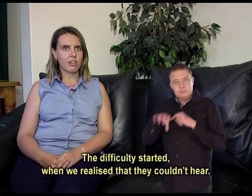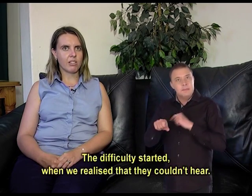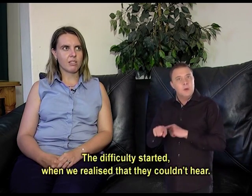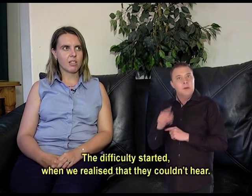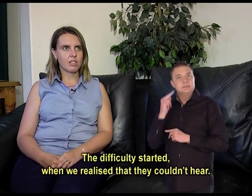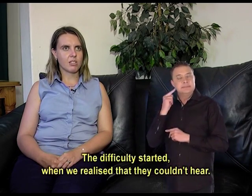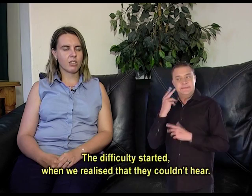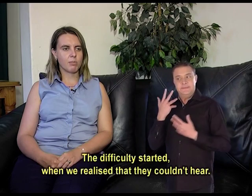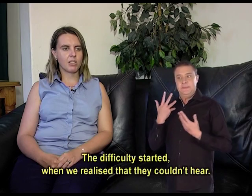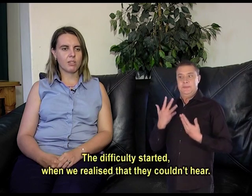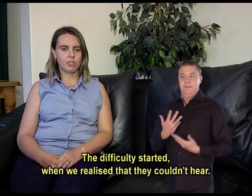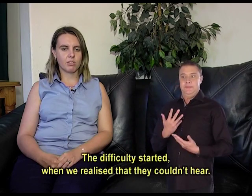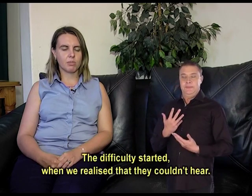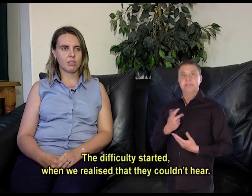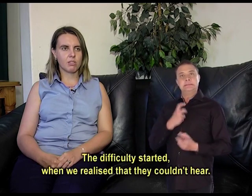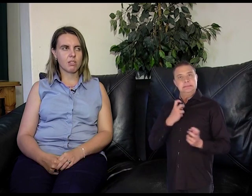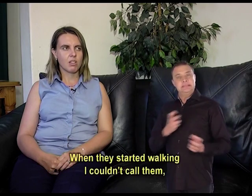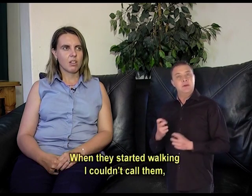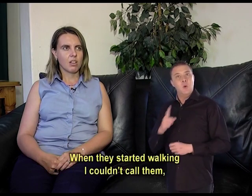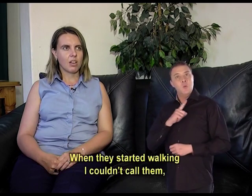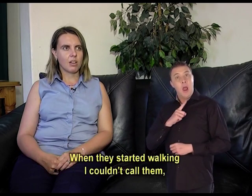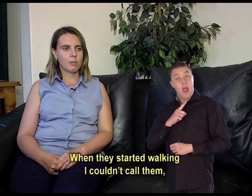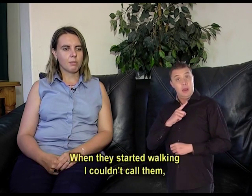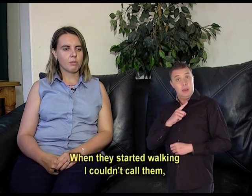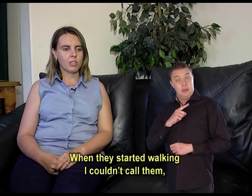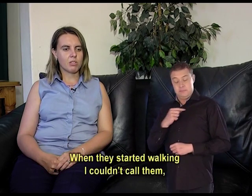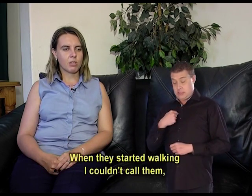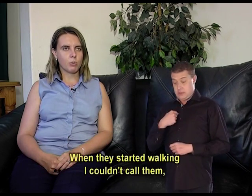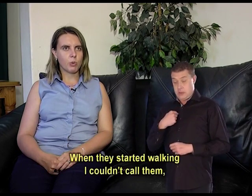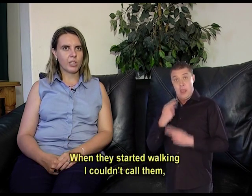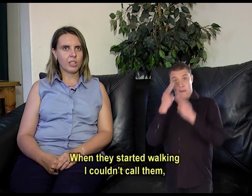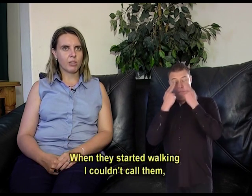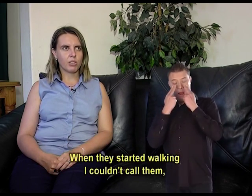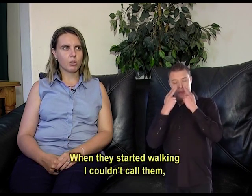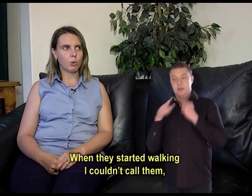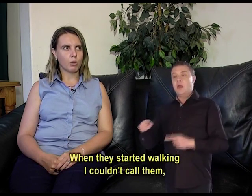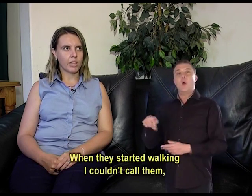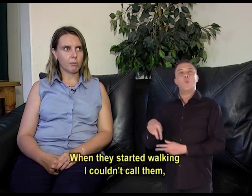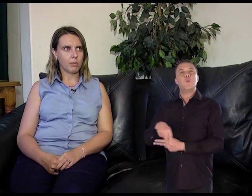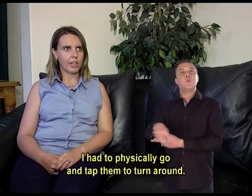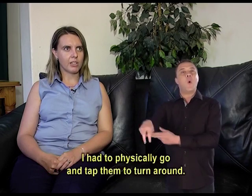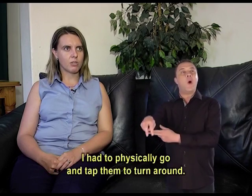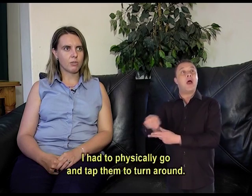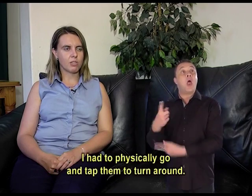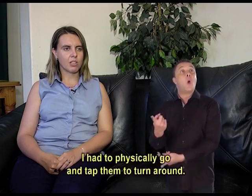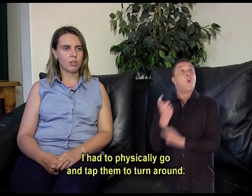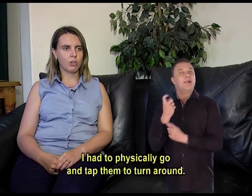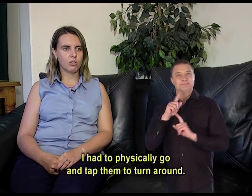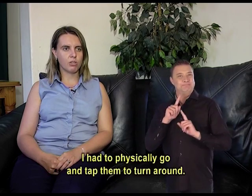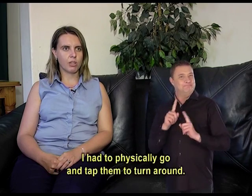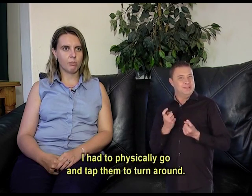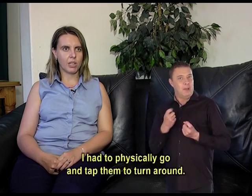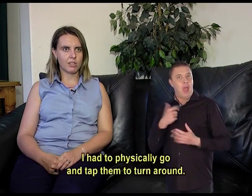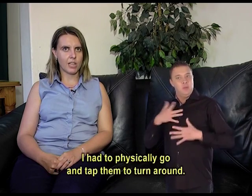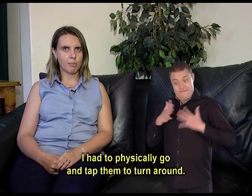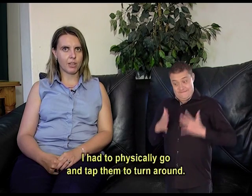can't hear, it started being difficult because when they started walking, I couldn't call them. I had to physically go